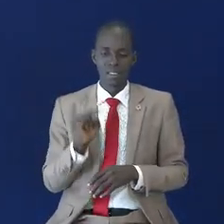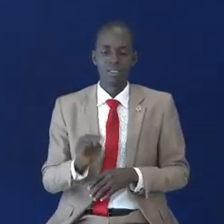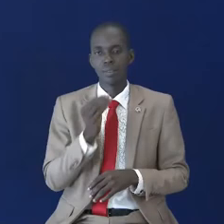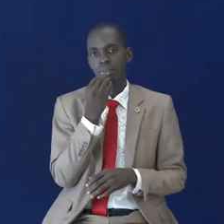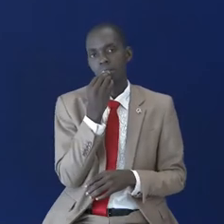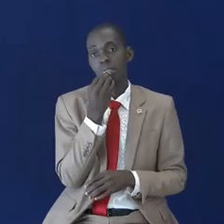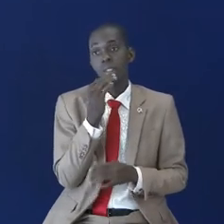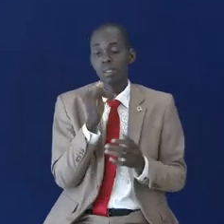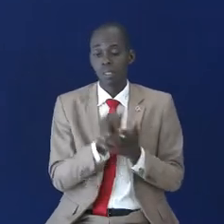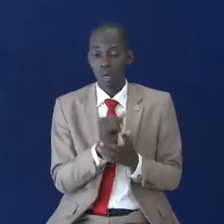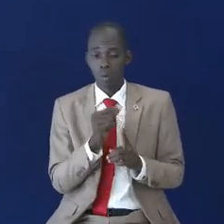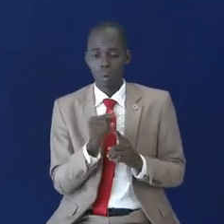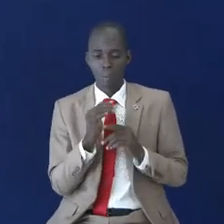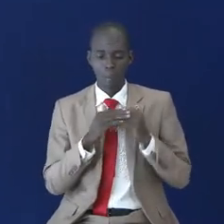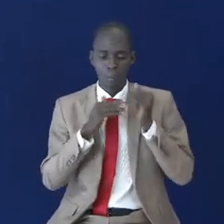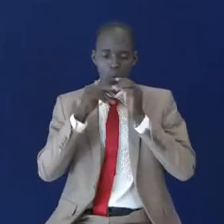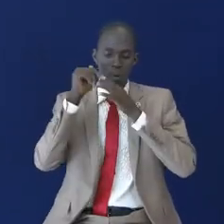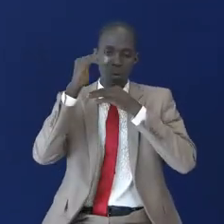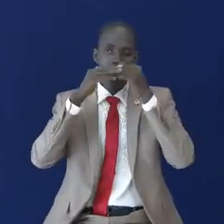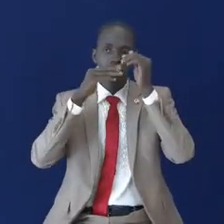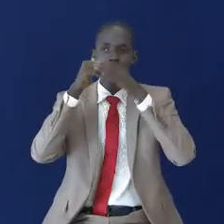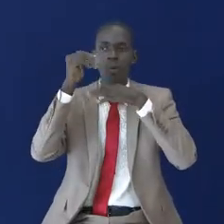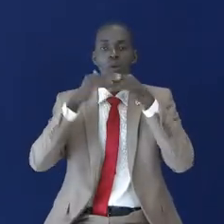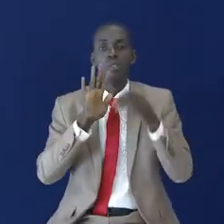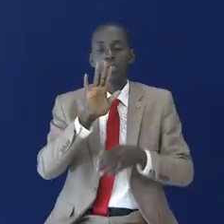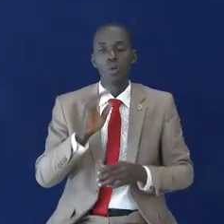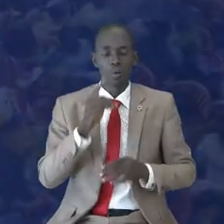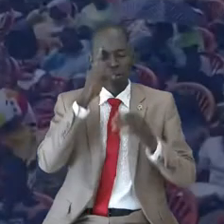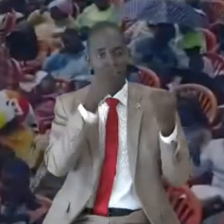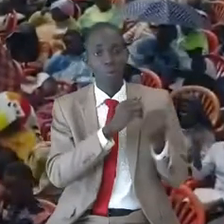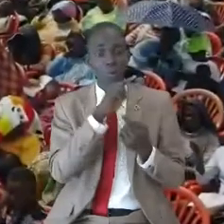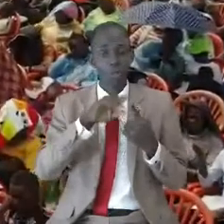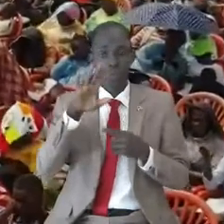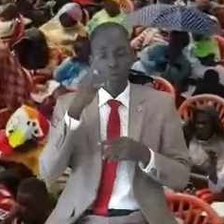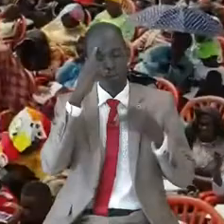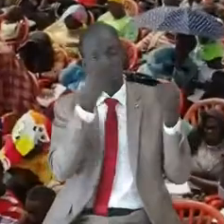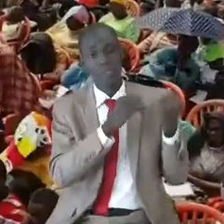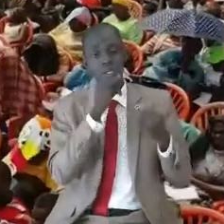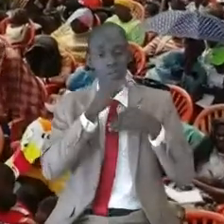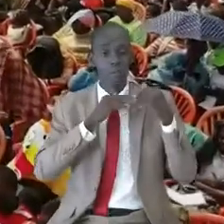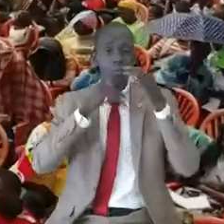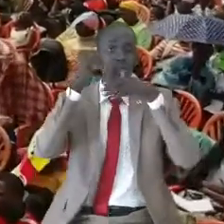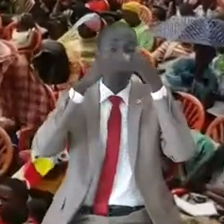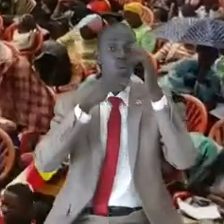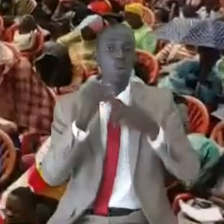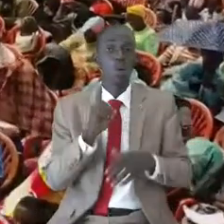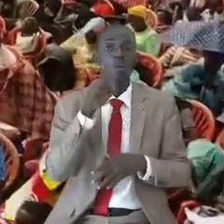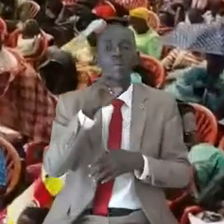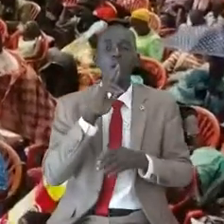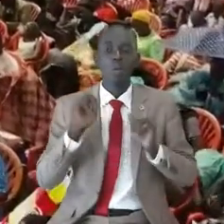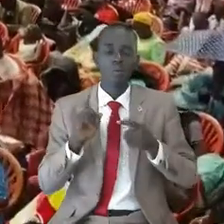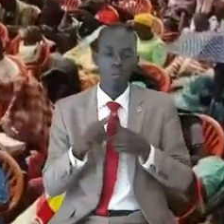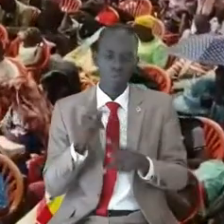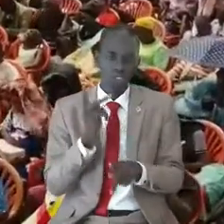what builds up your faith. And when your faith is built up, you're able to keep your healing.